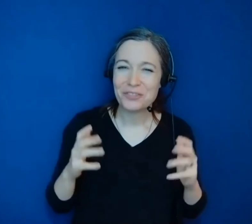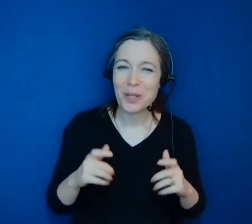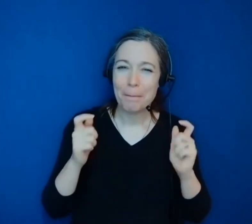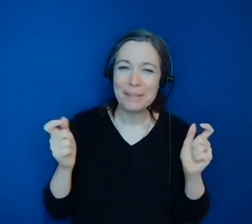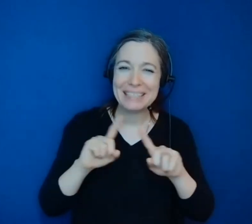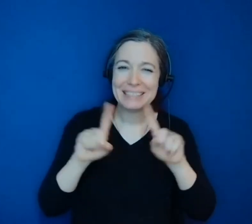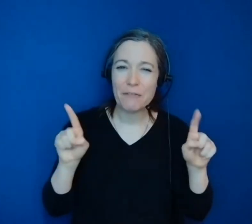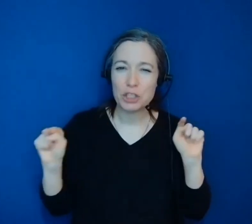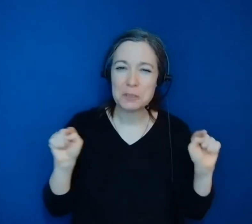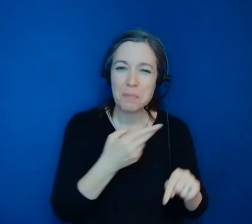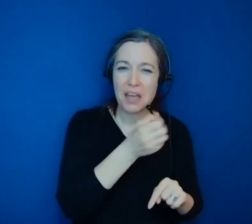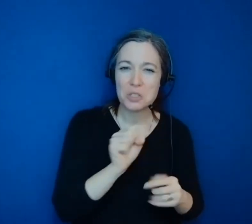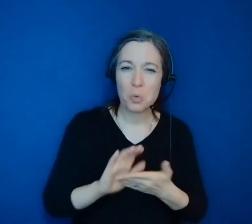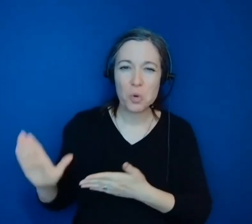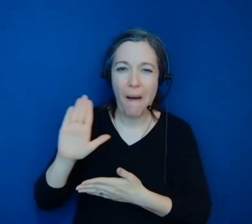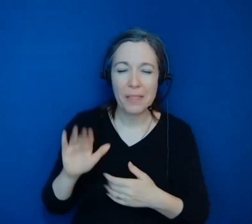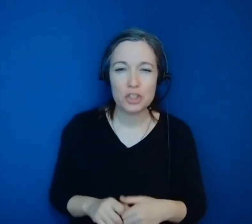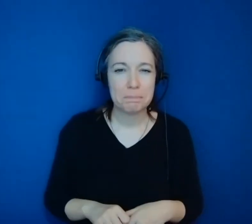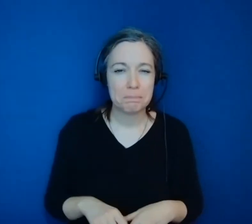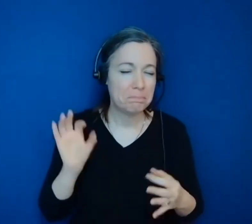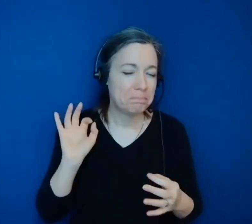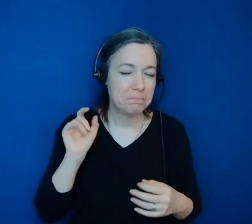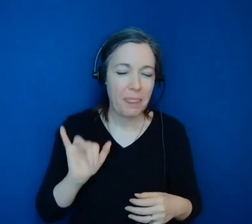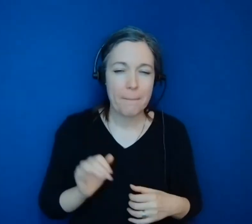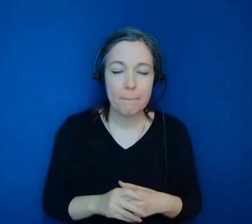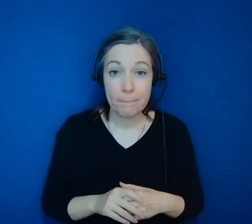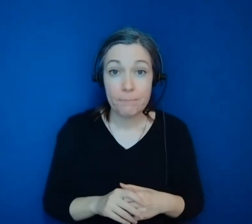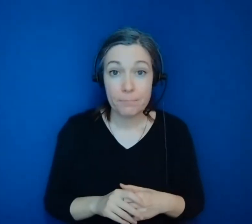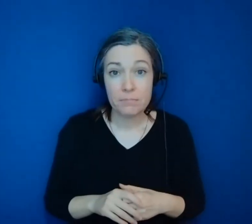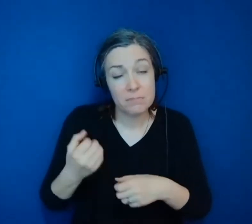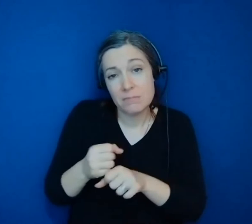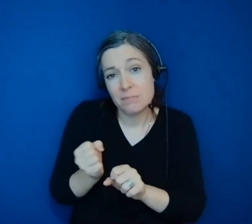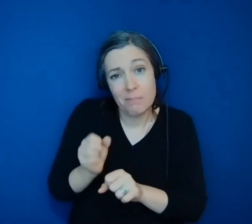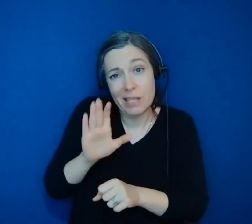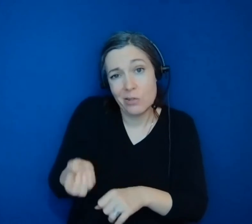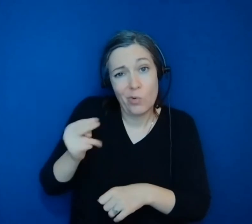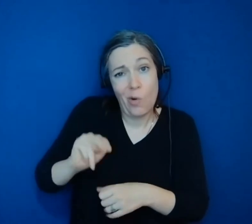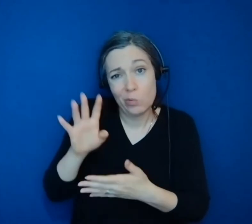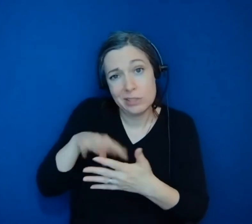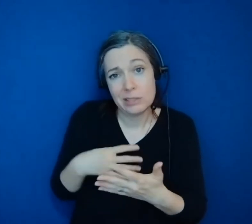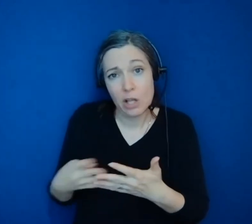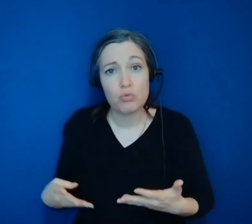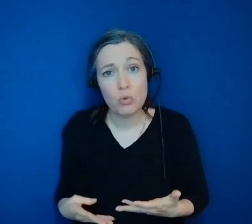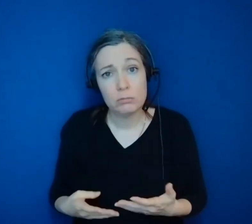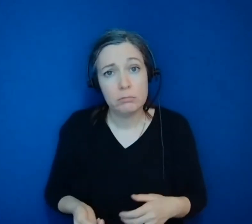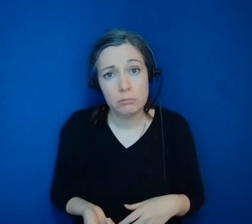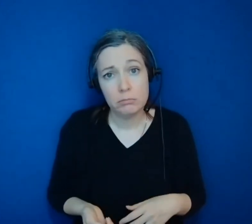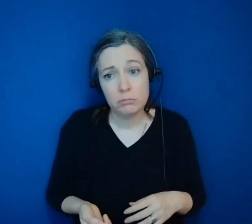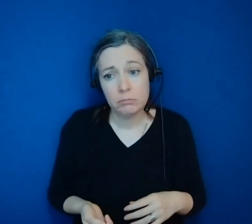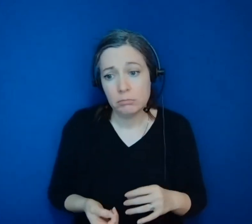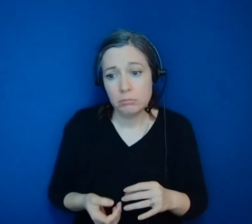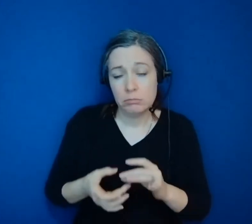difference between high school and college and I think you hit the nail on the head that you kind of you get to create your own schedule and around your work schedule and other